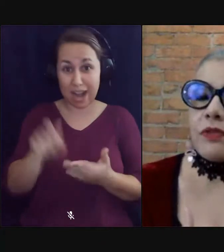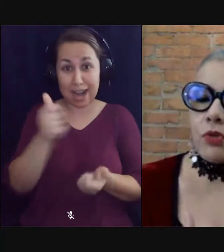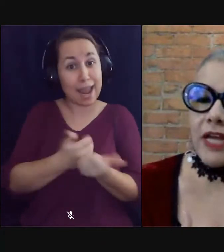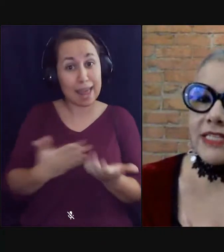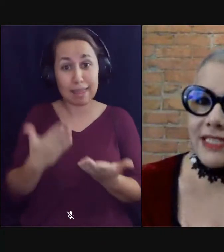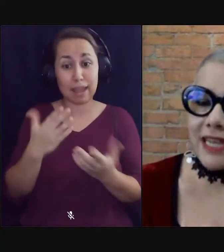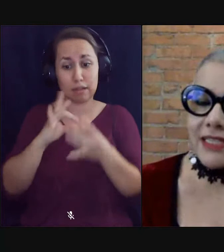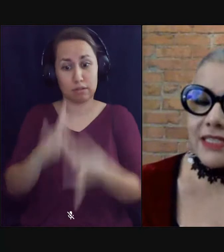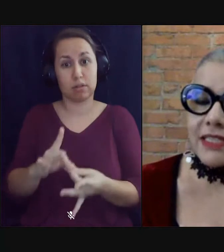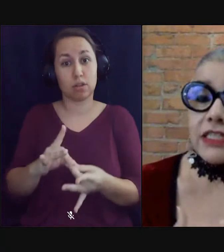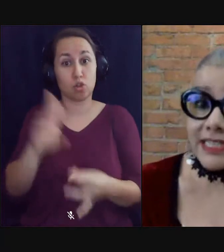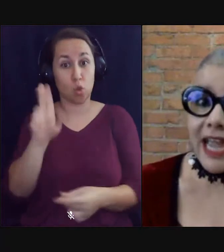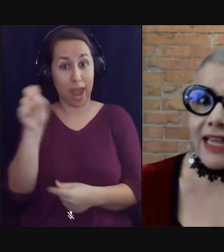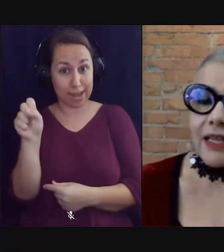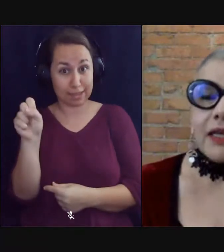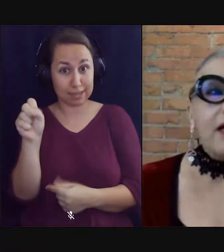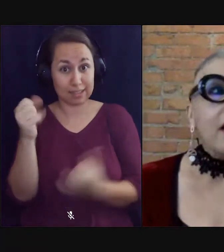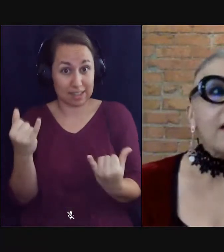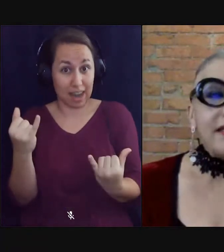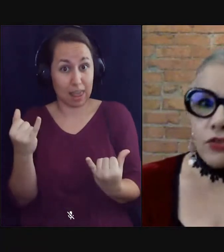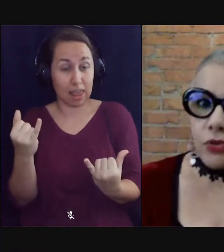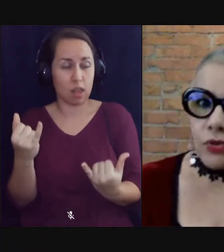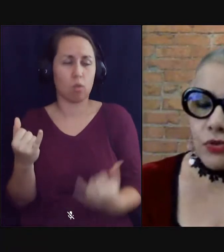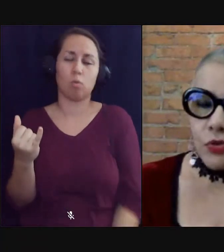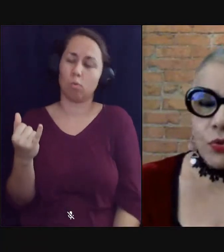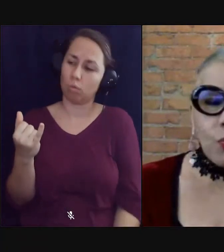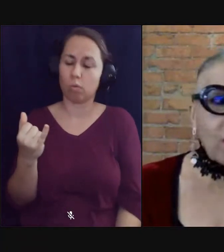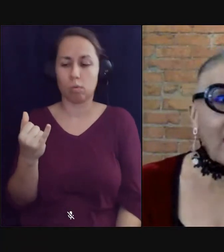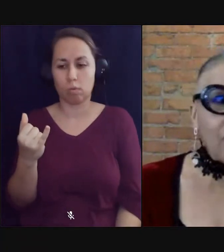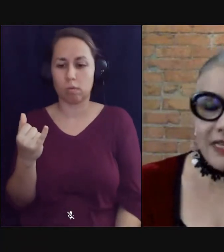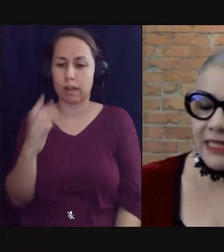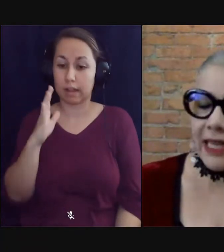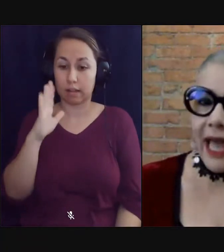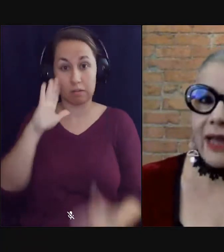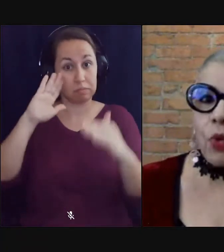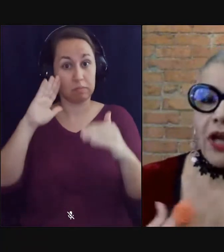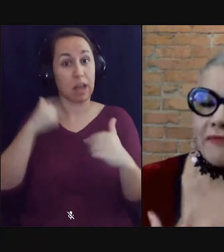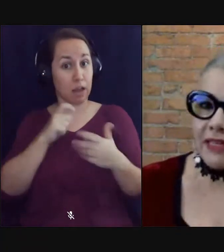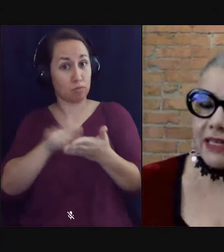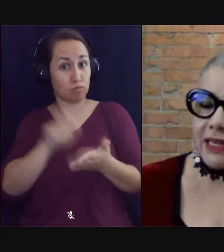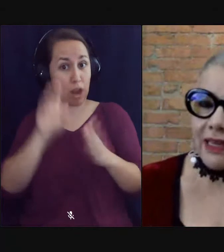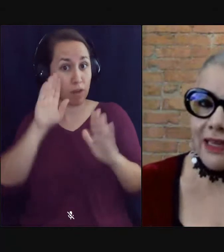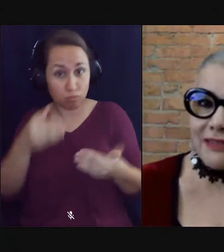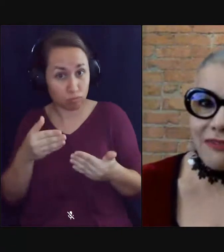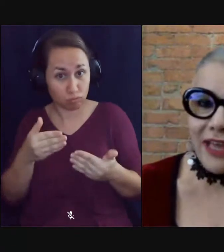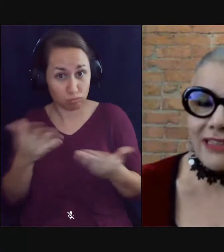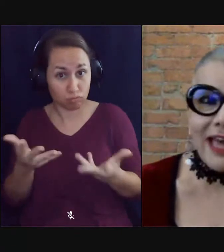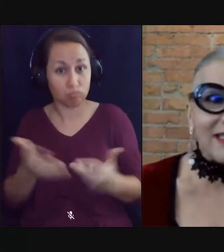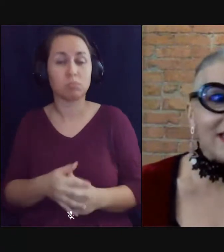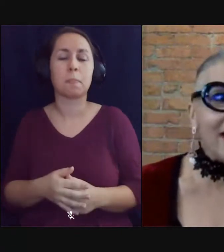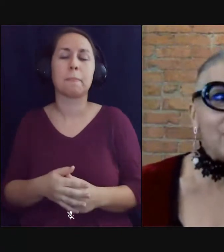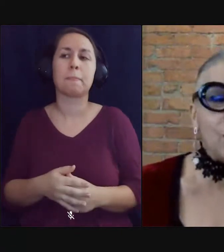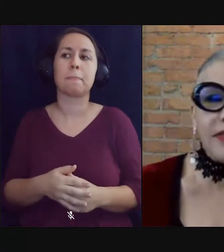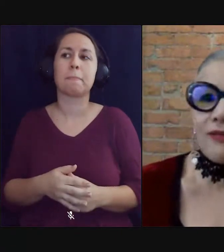to do with the United States today, central to what I'm writing and what I'm thinking is the fact